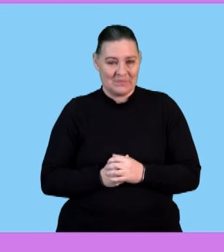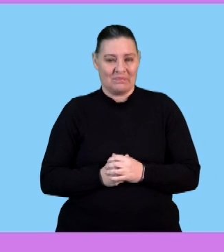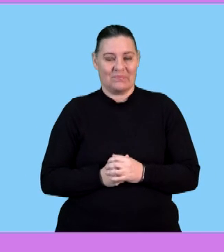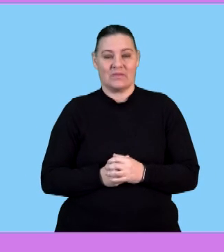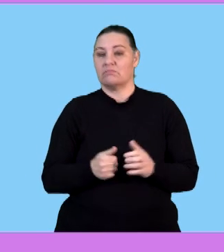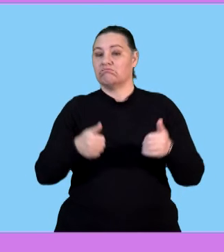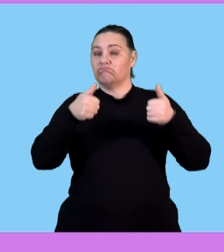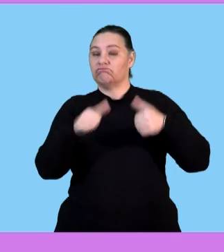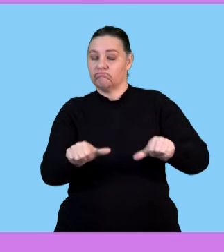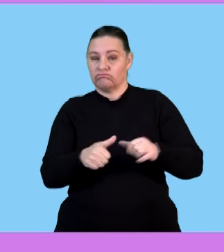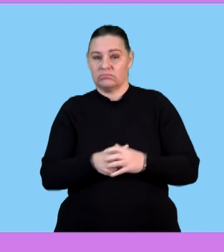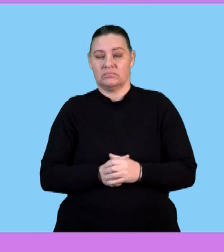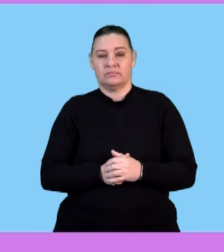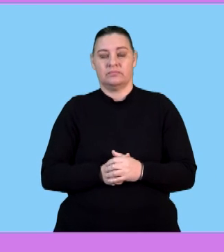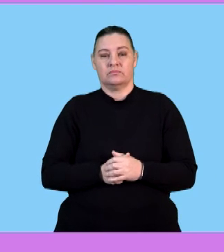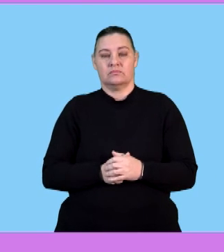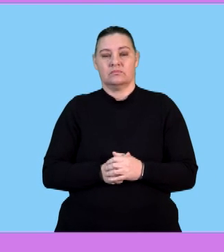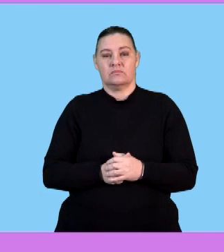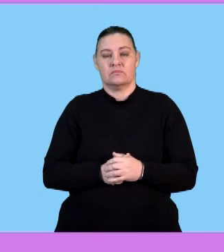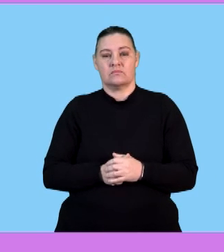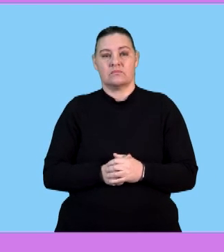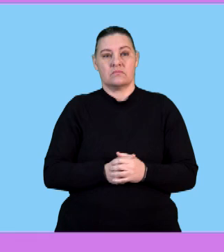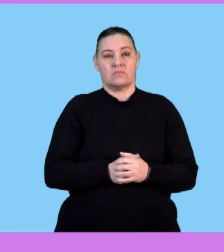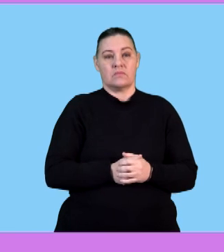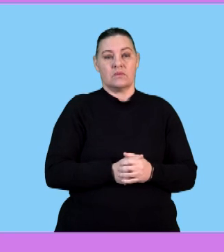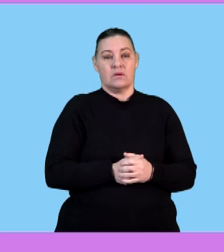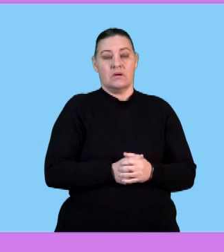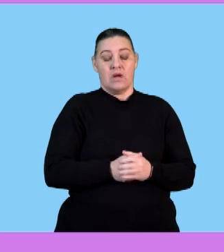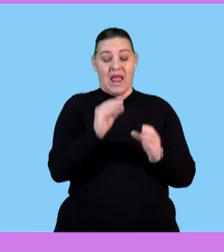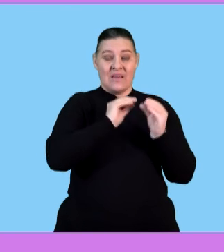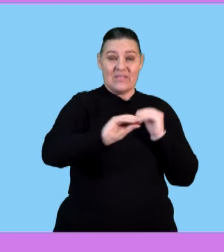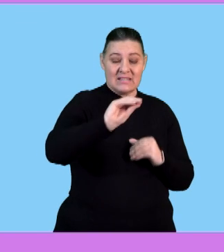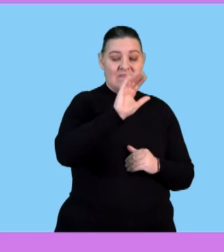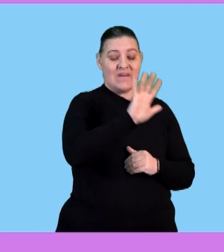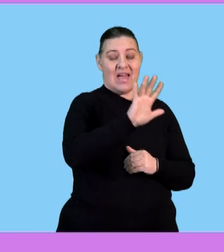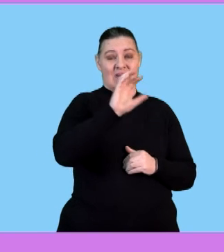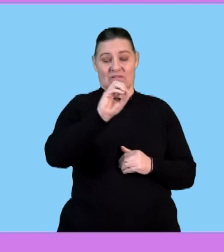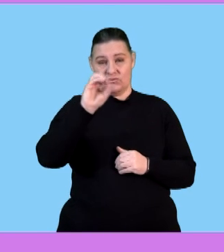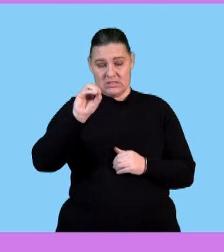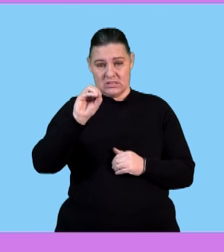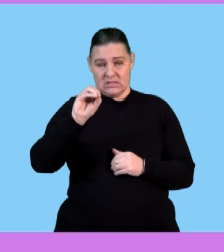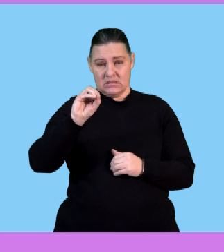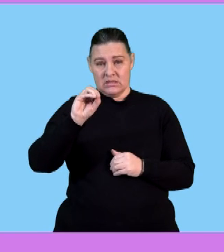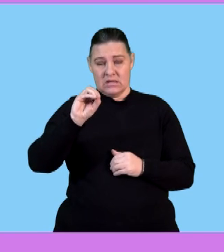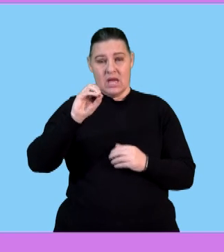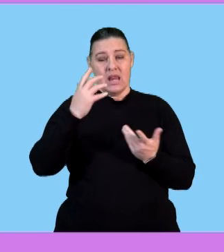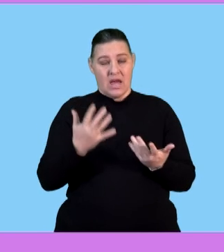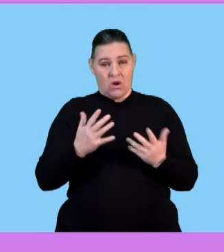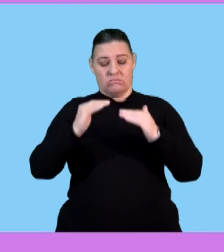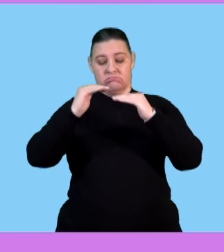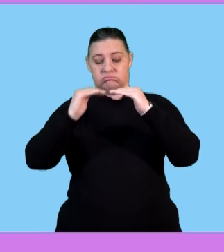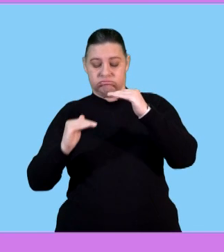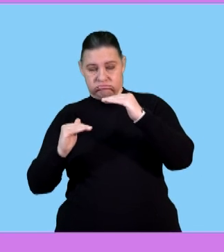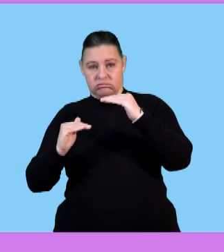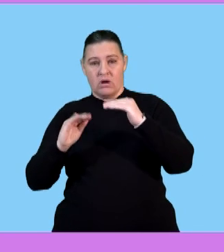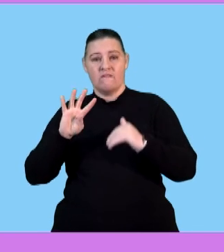Let's look at another one. If a 500 Rand investment decreases to